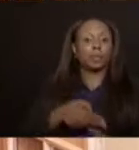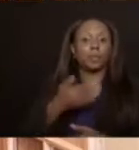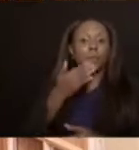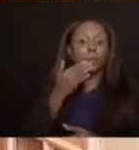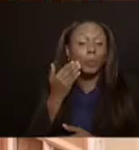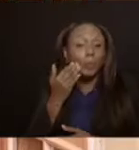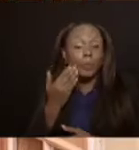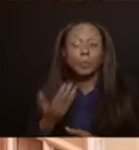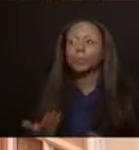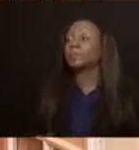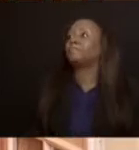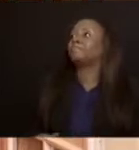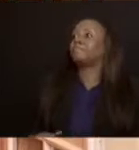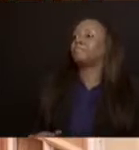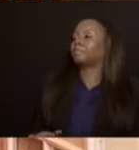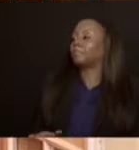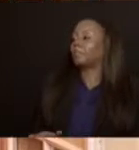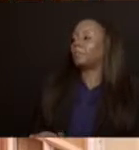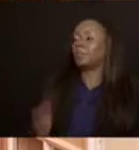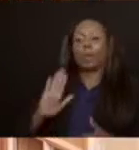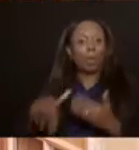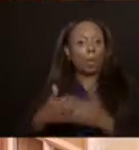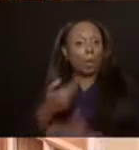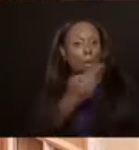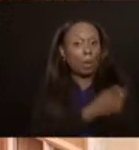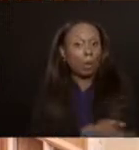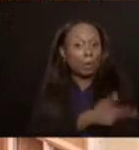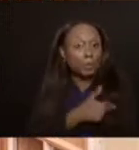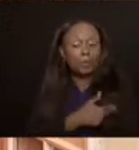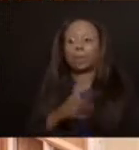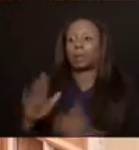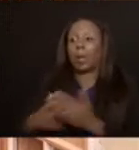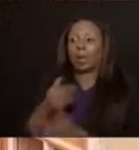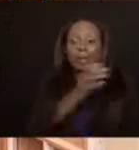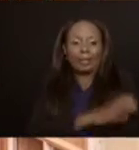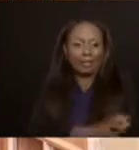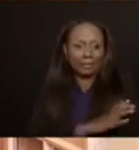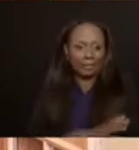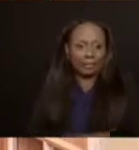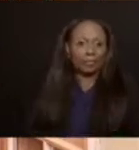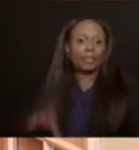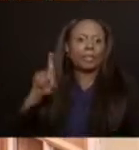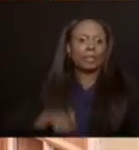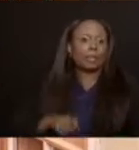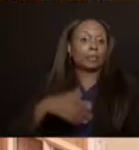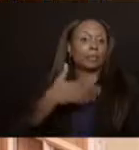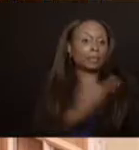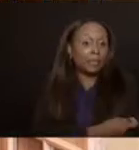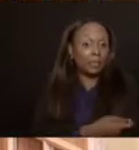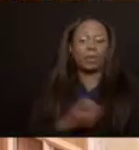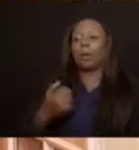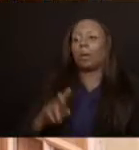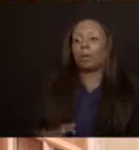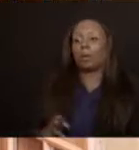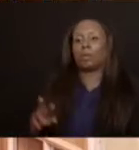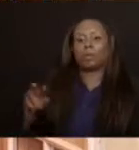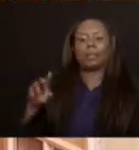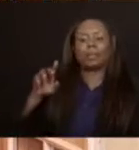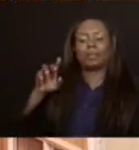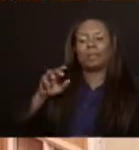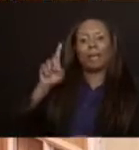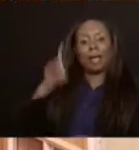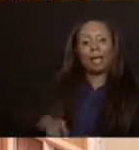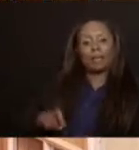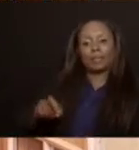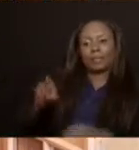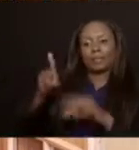we are including, as I said, all hospitals and clinics. With respect to persons who work with caregivers, we suggest to